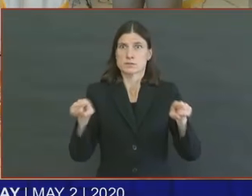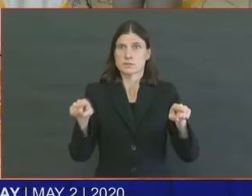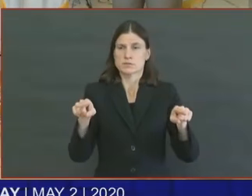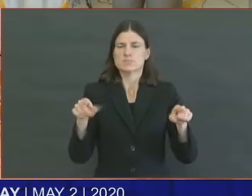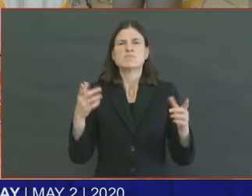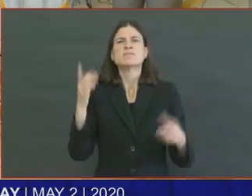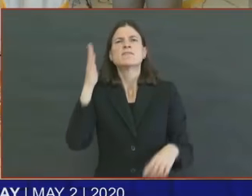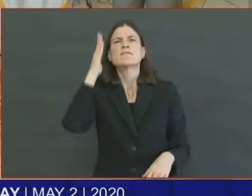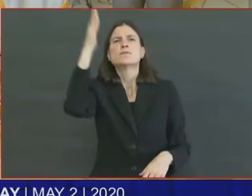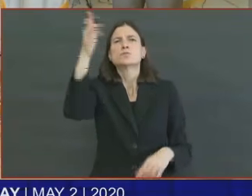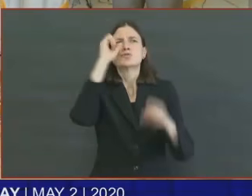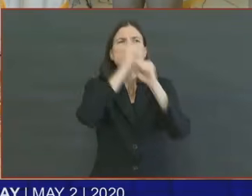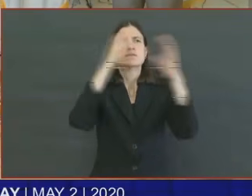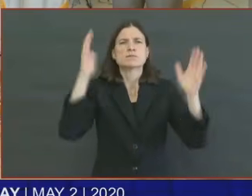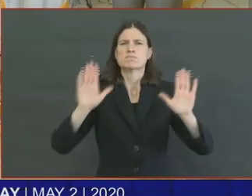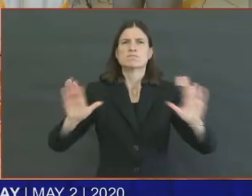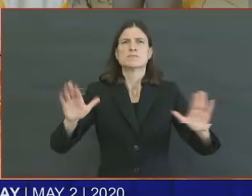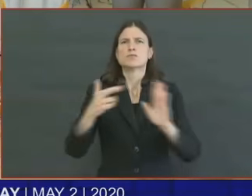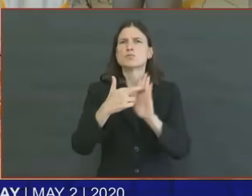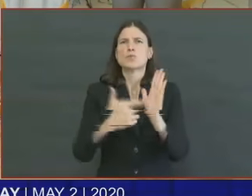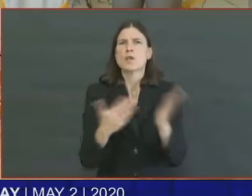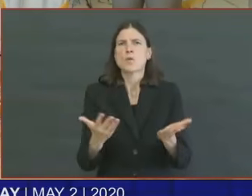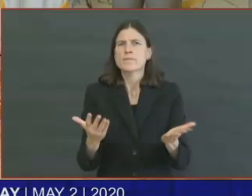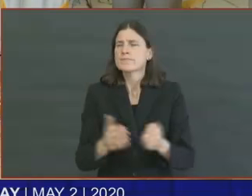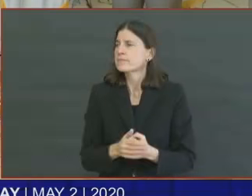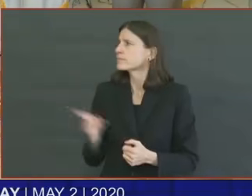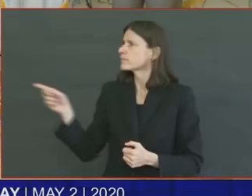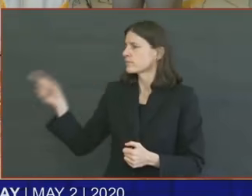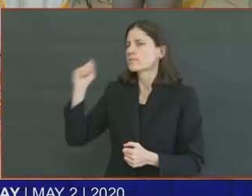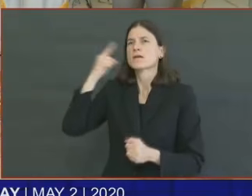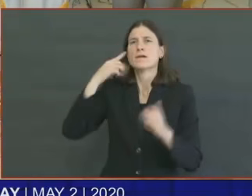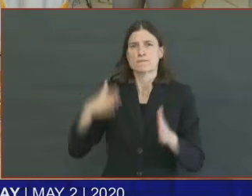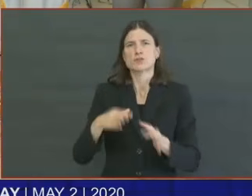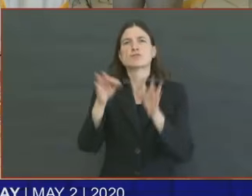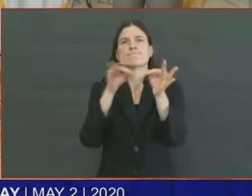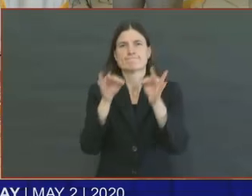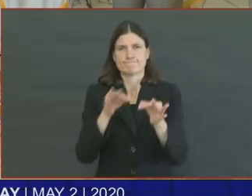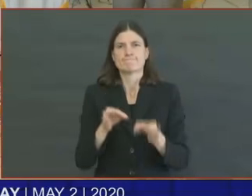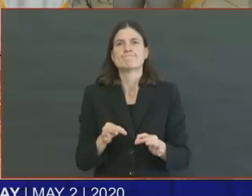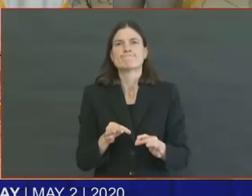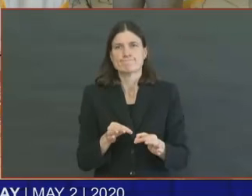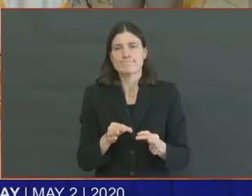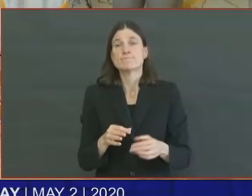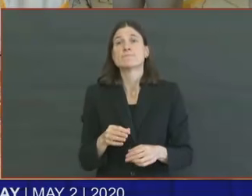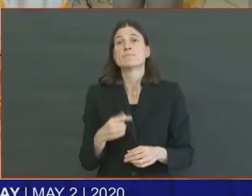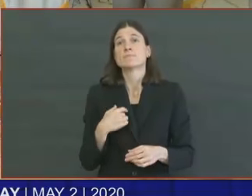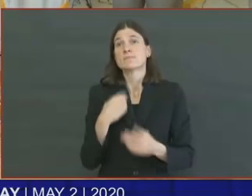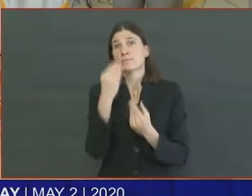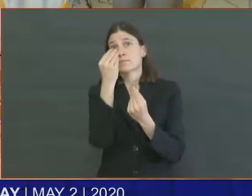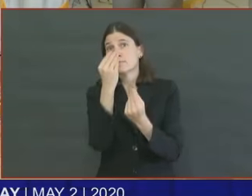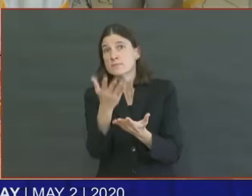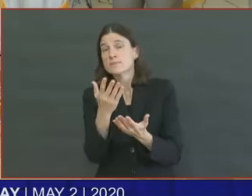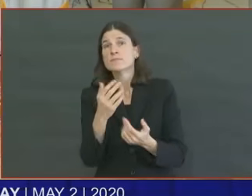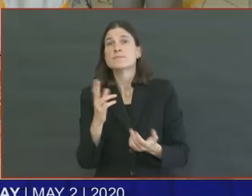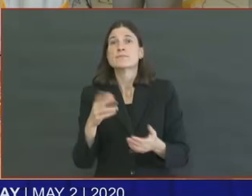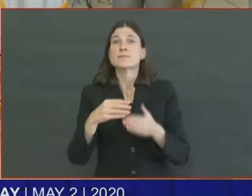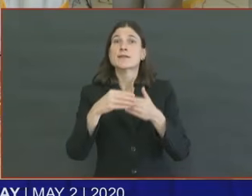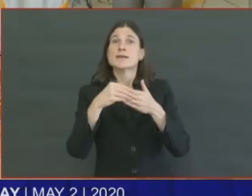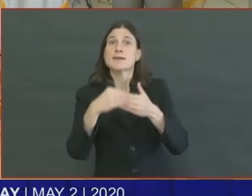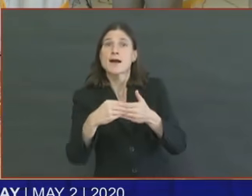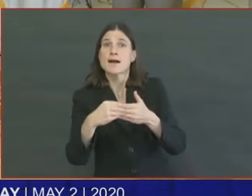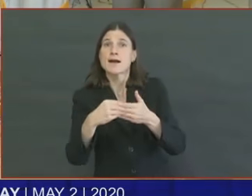So I will offer you some guidance as long as you understand that it